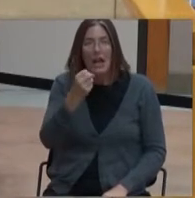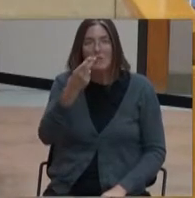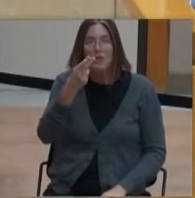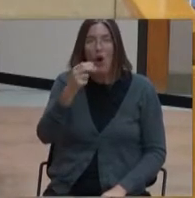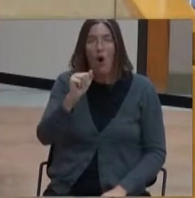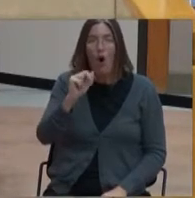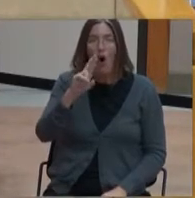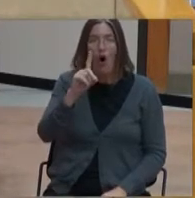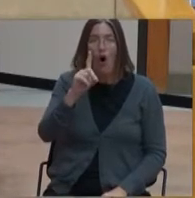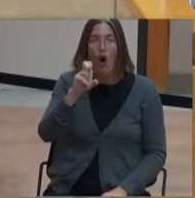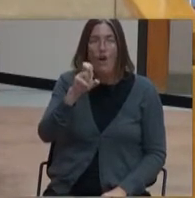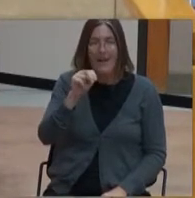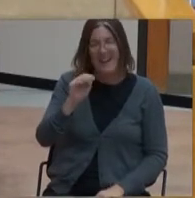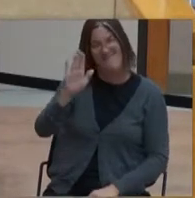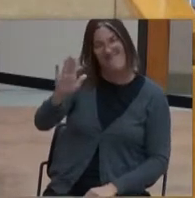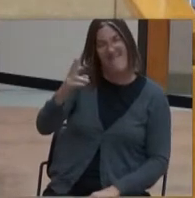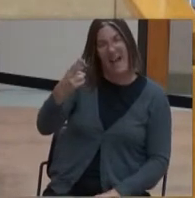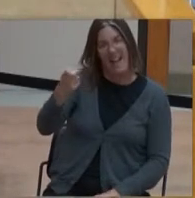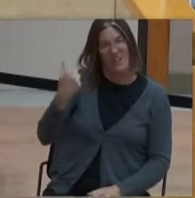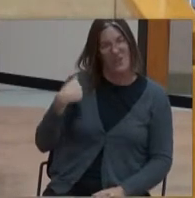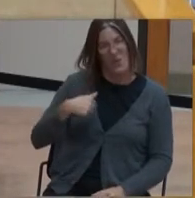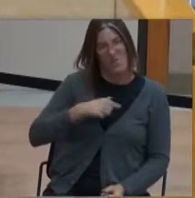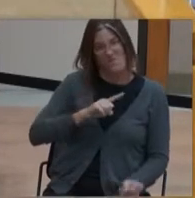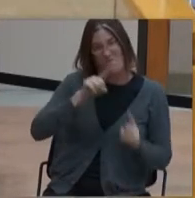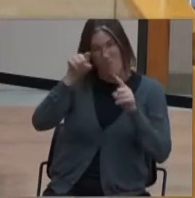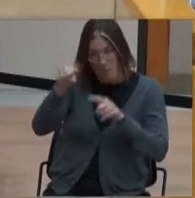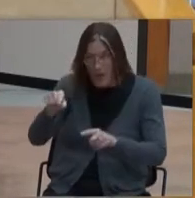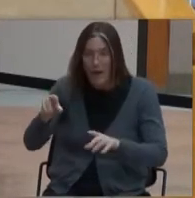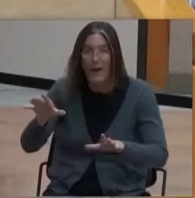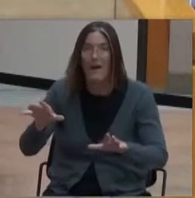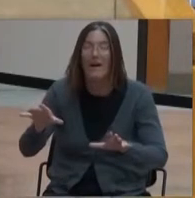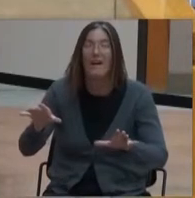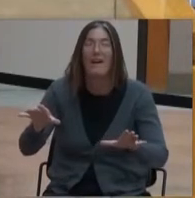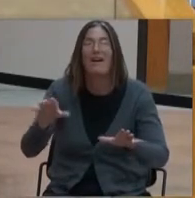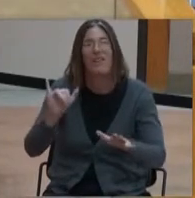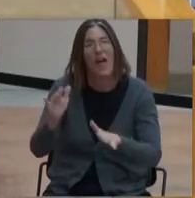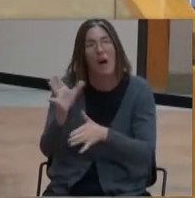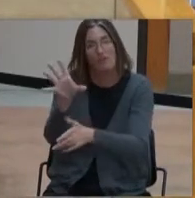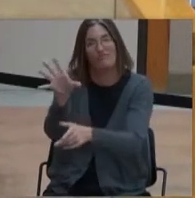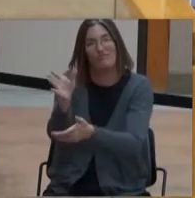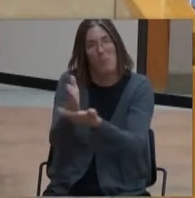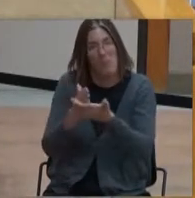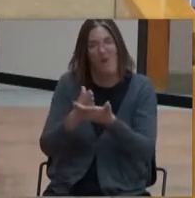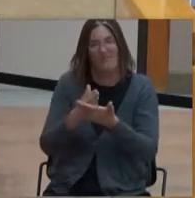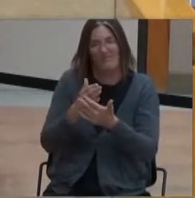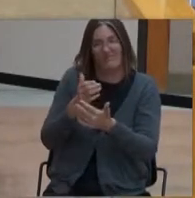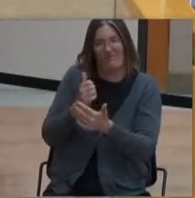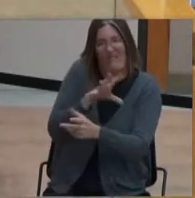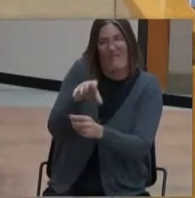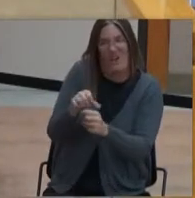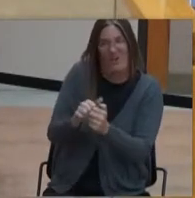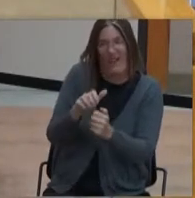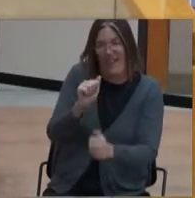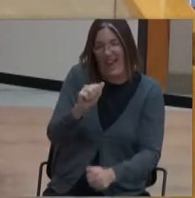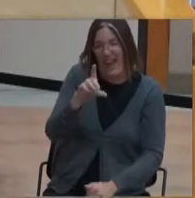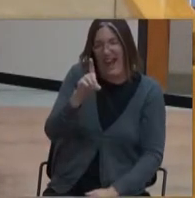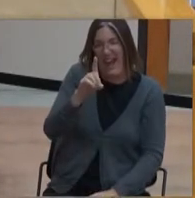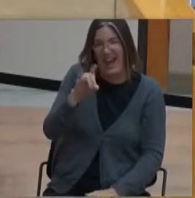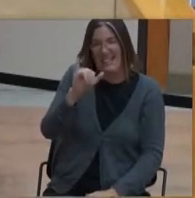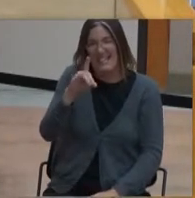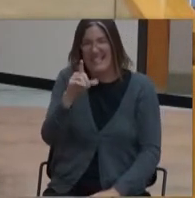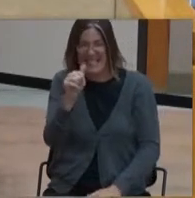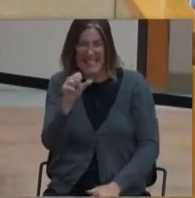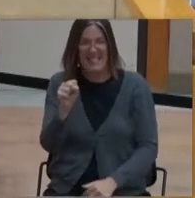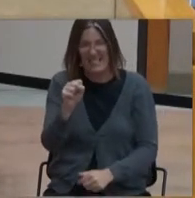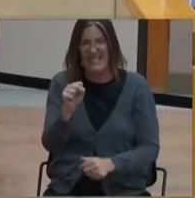last night's Champion for Character event, which celebrated excellent sportsmanship and outstanding character. Coach Chris embodies what it means